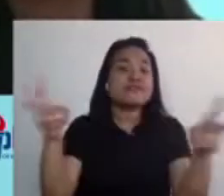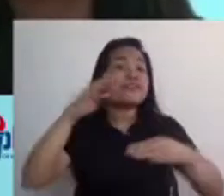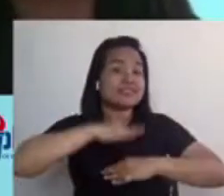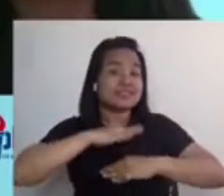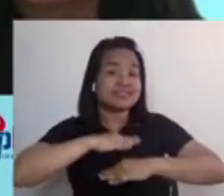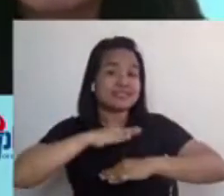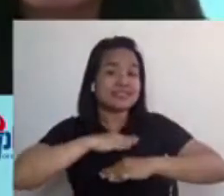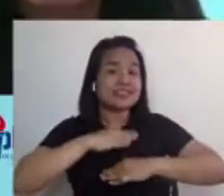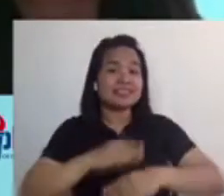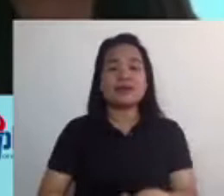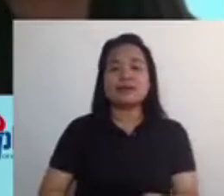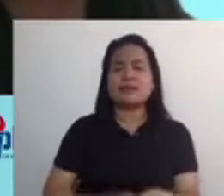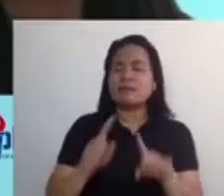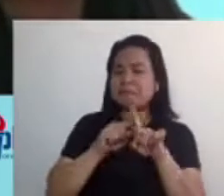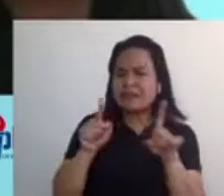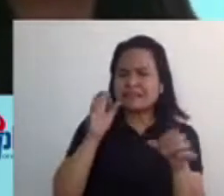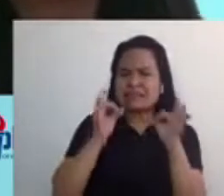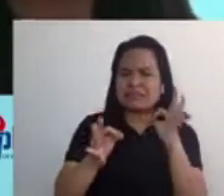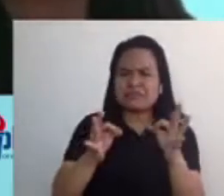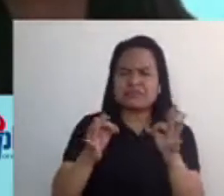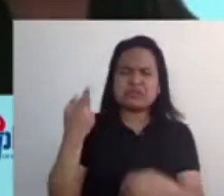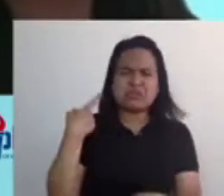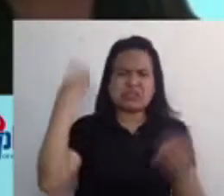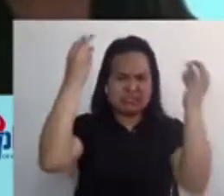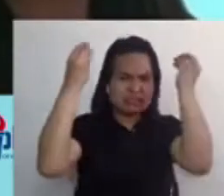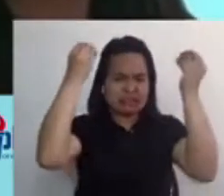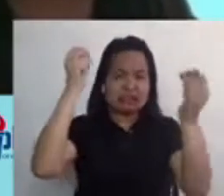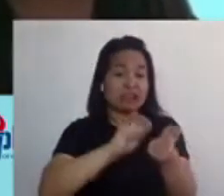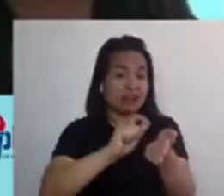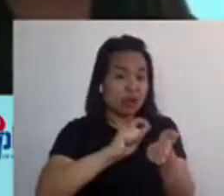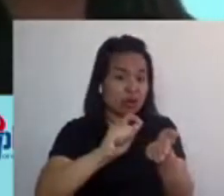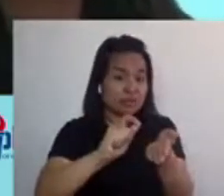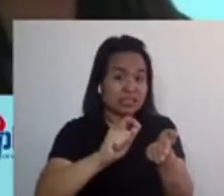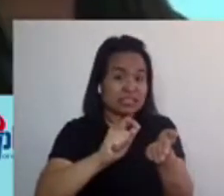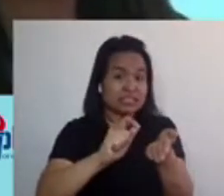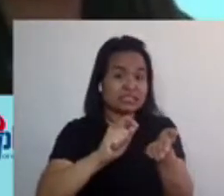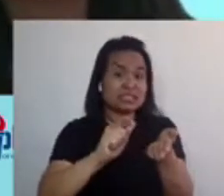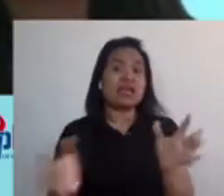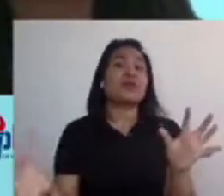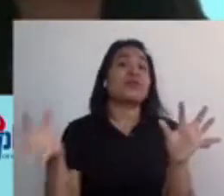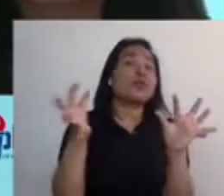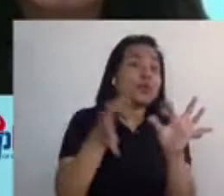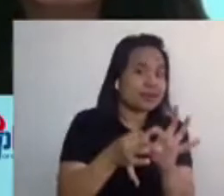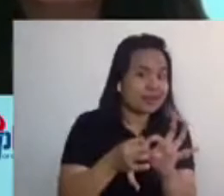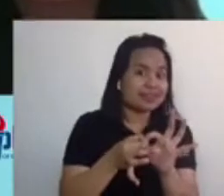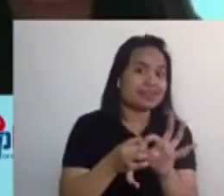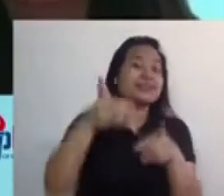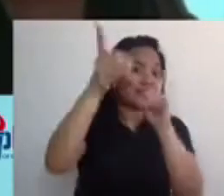have annotated evidence of practice indirectly linking the upholding of the dignity of teaching as a